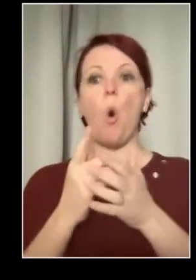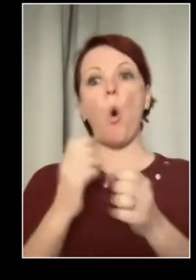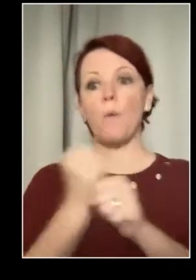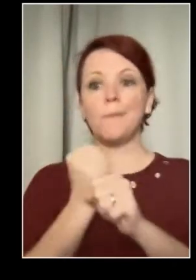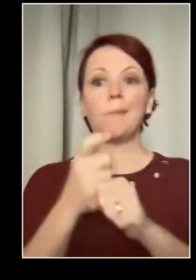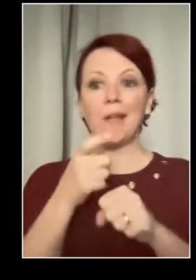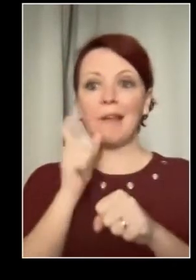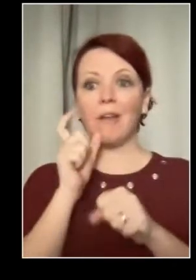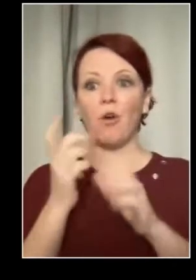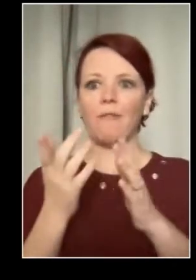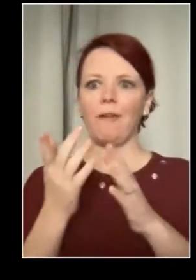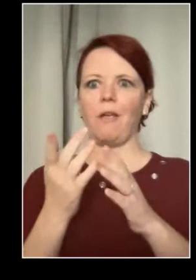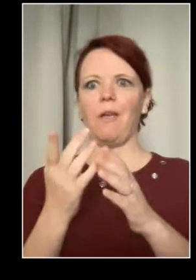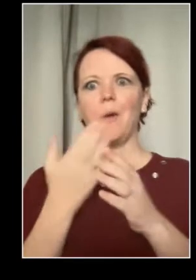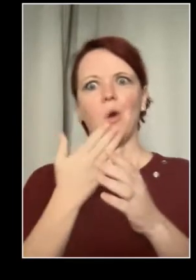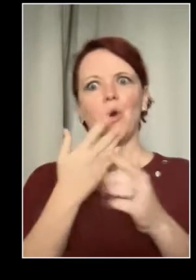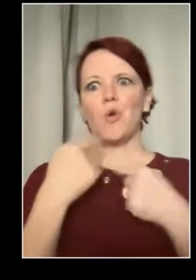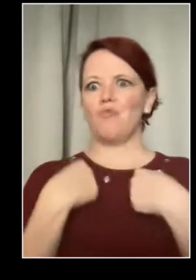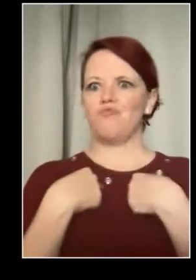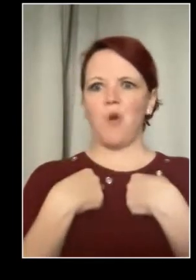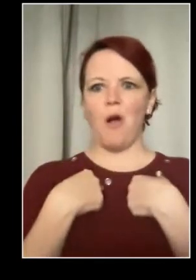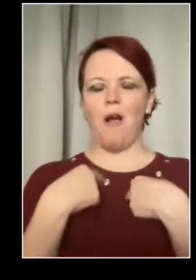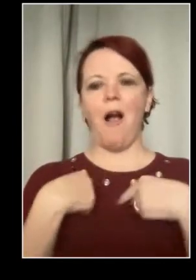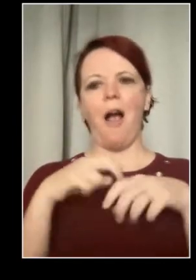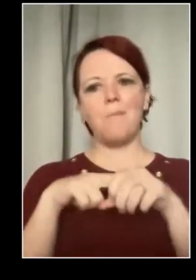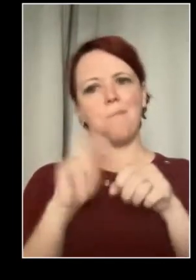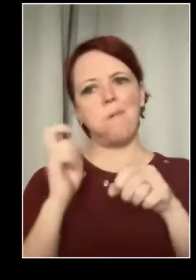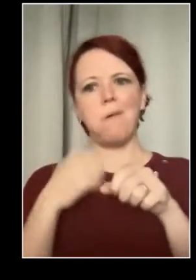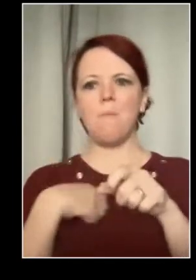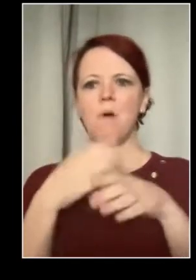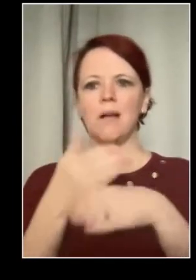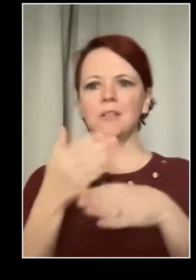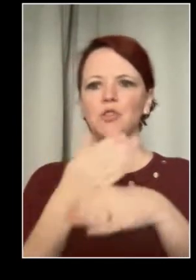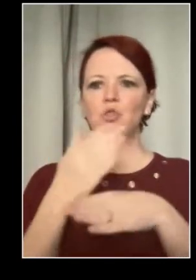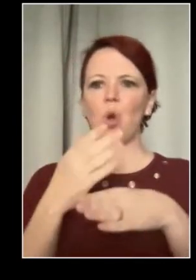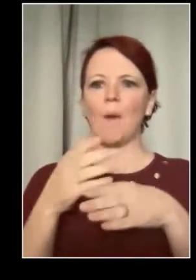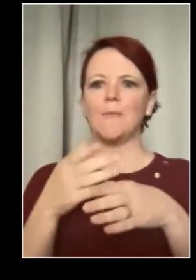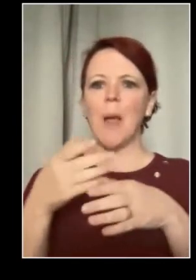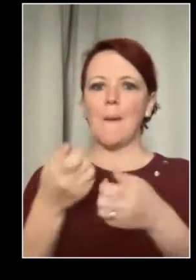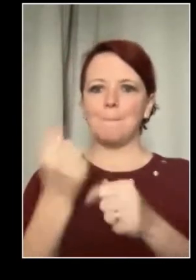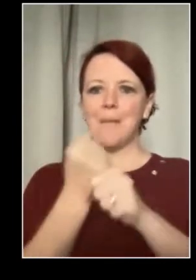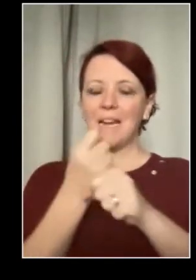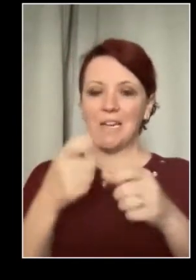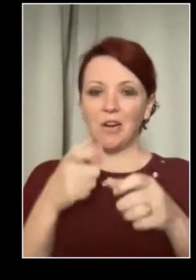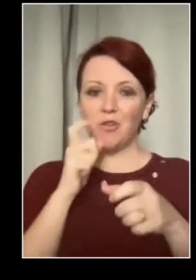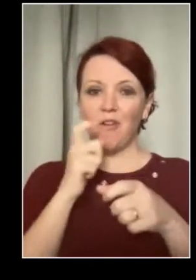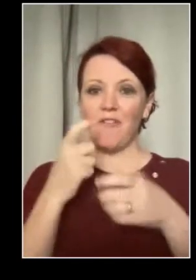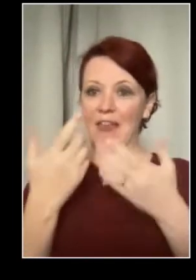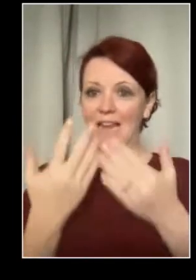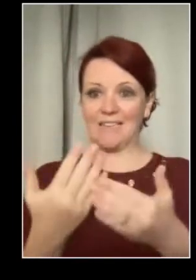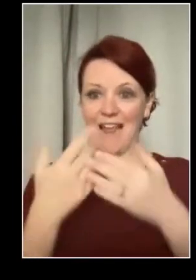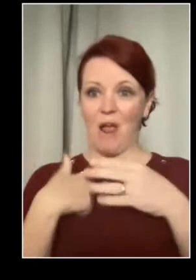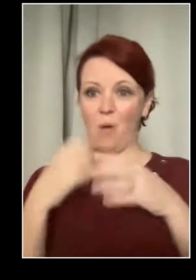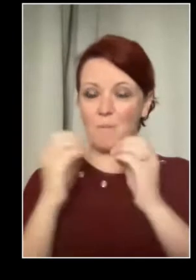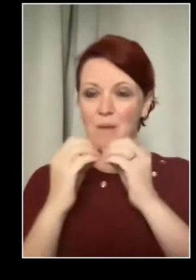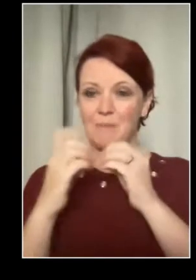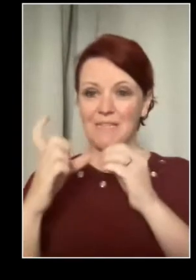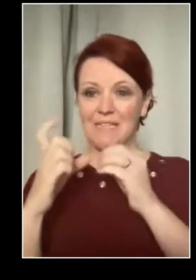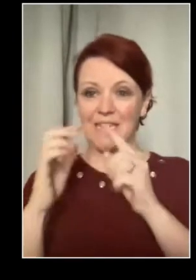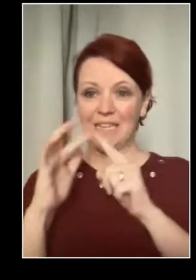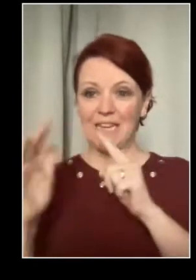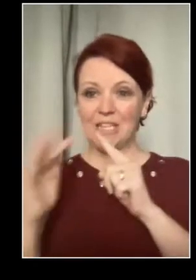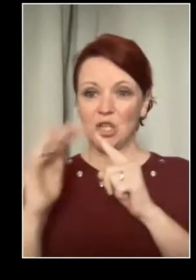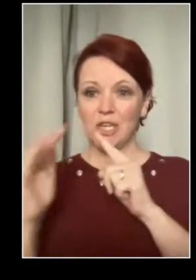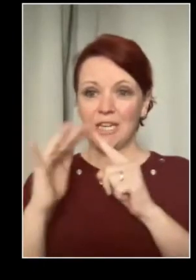wrong was I. I left my job making coffee to become a BBC digital journalist after spending many years dreaming of working in the